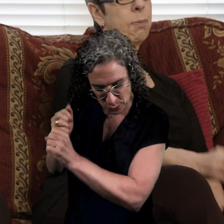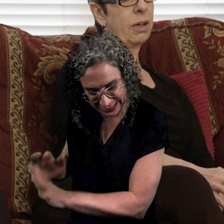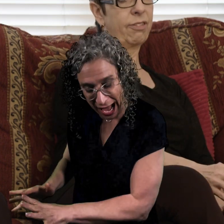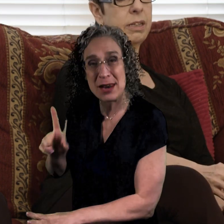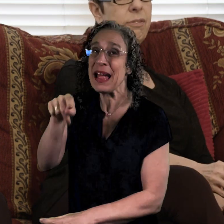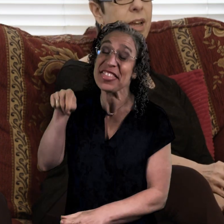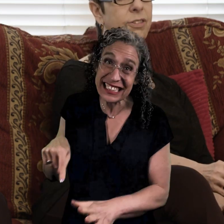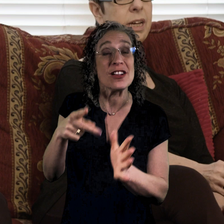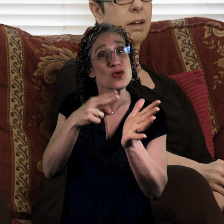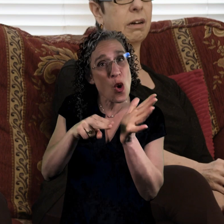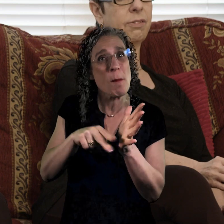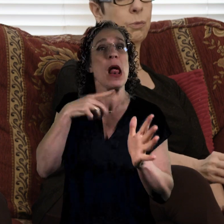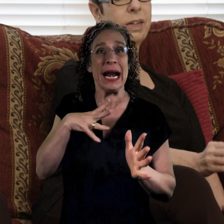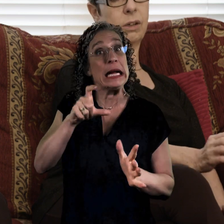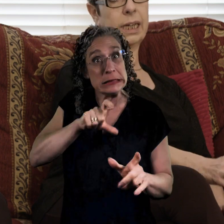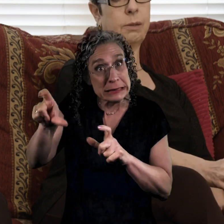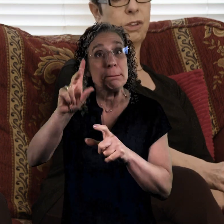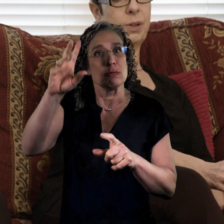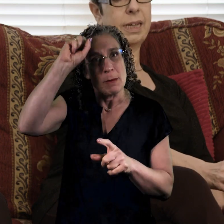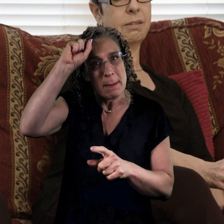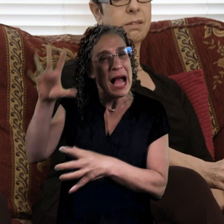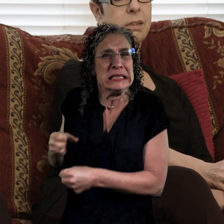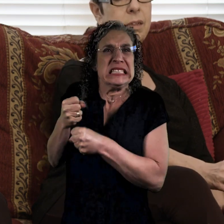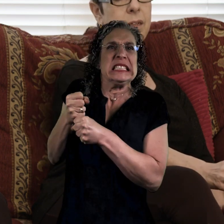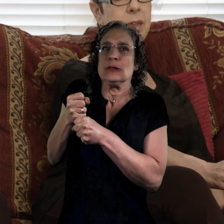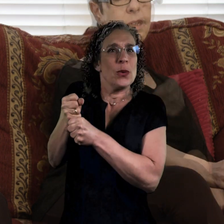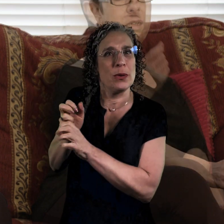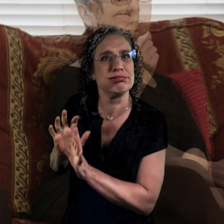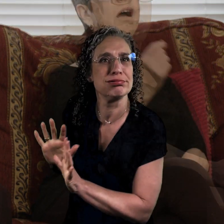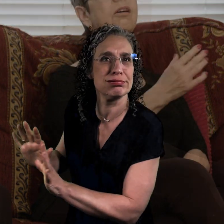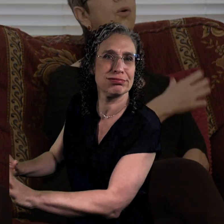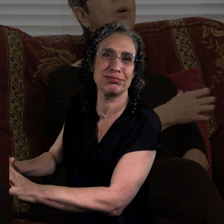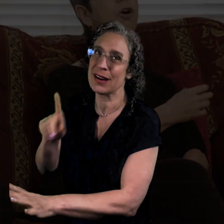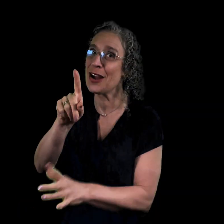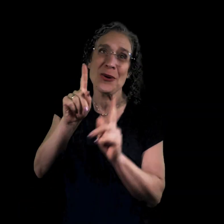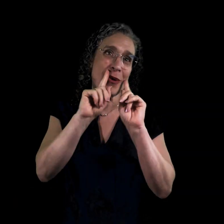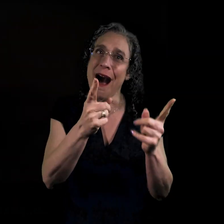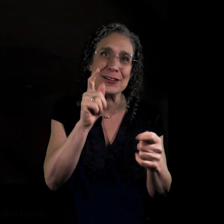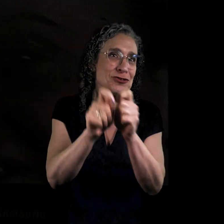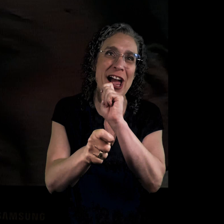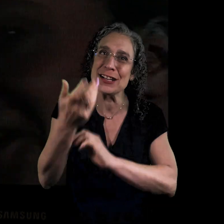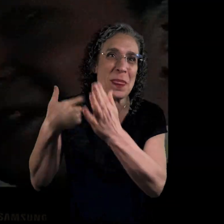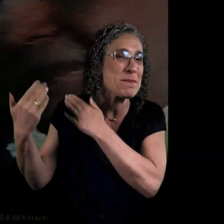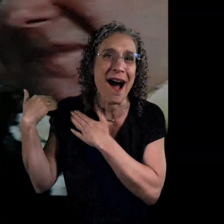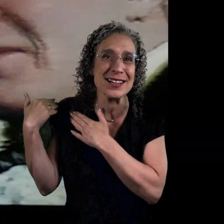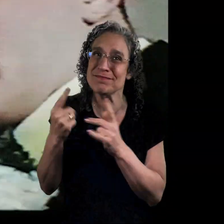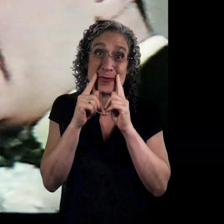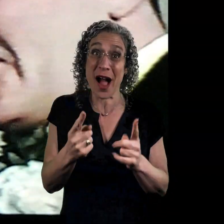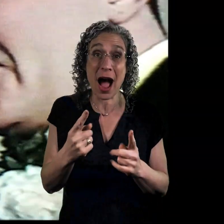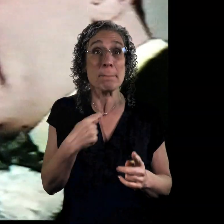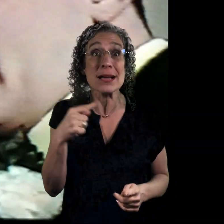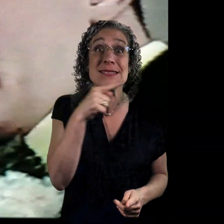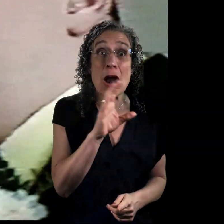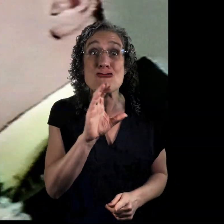the ripple effect they've left in our lives, that we've got to keep doing this. We can't all go back and change the past. We